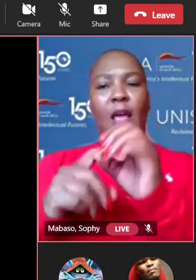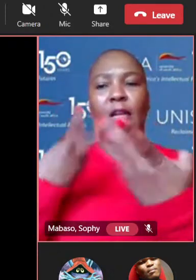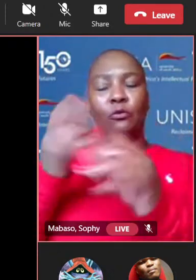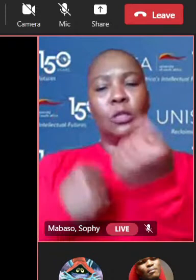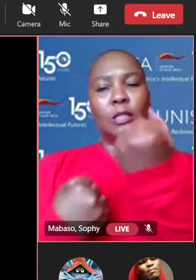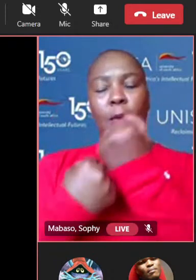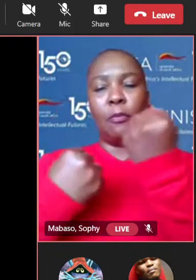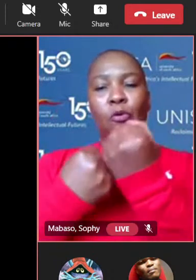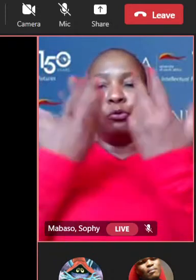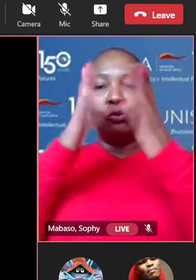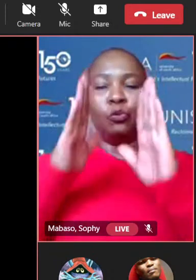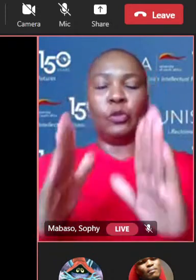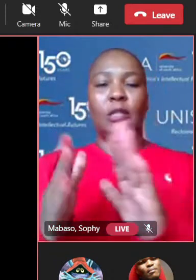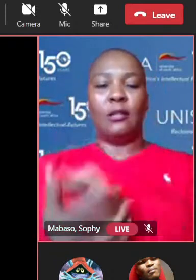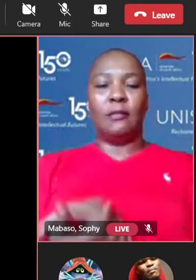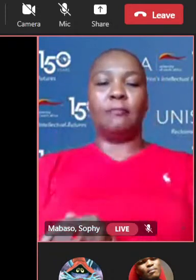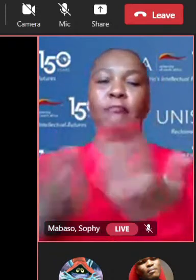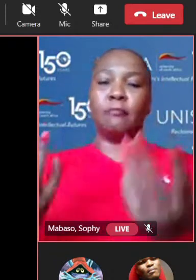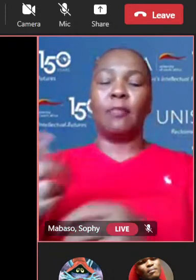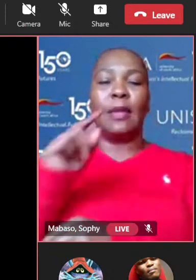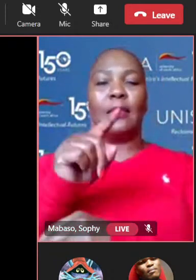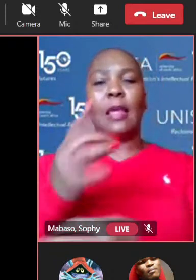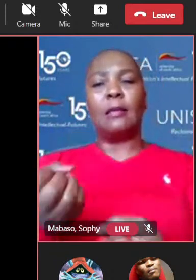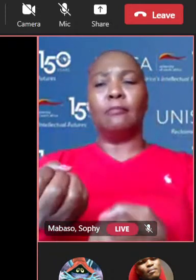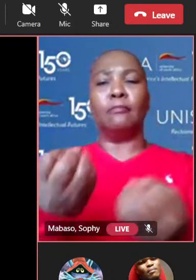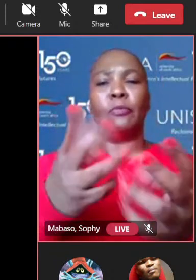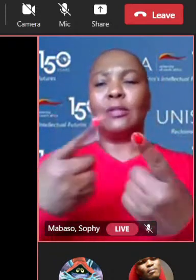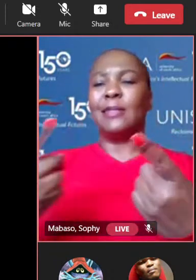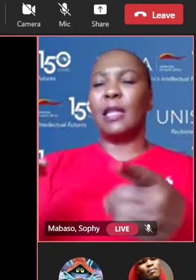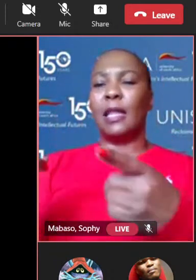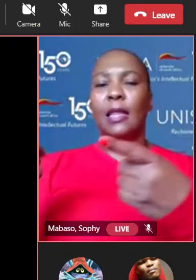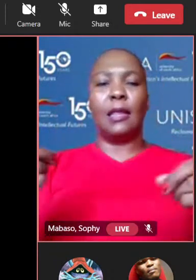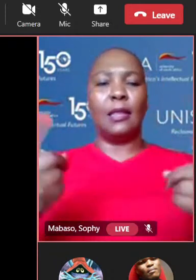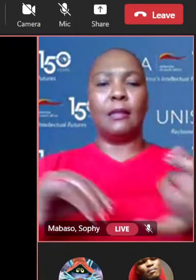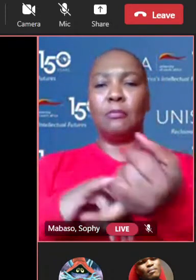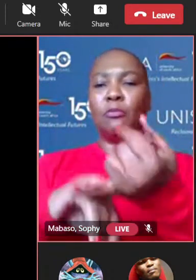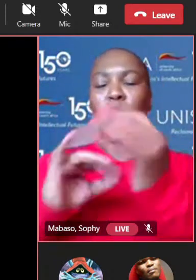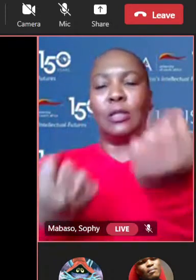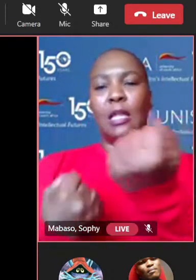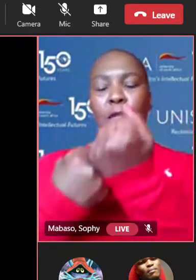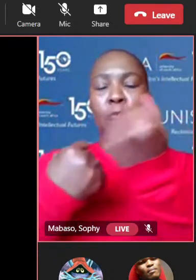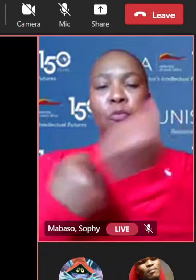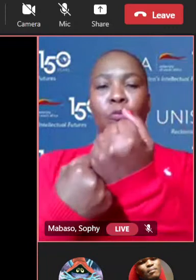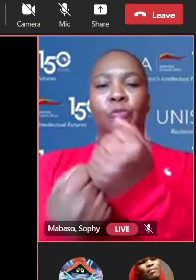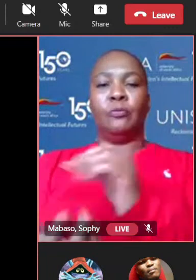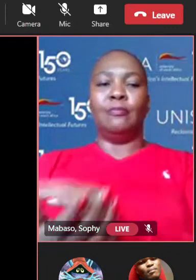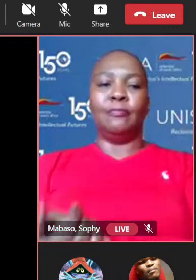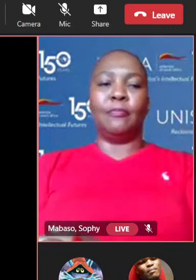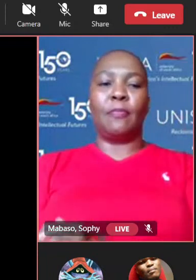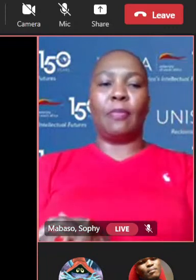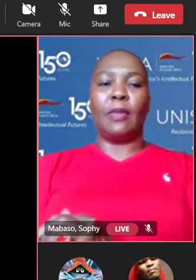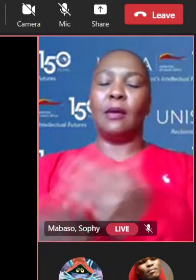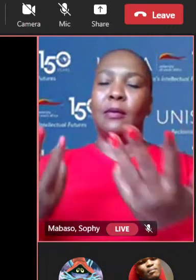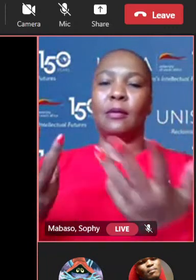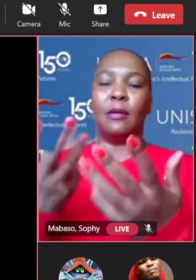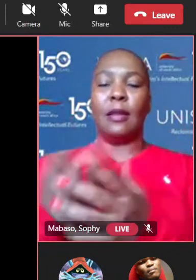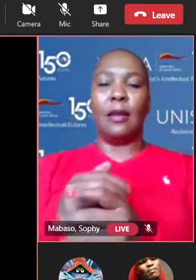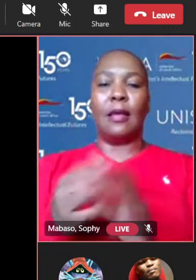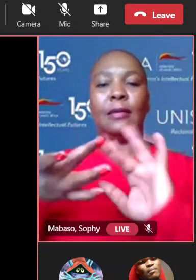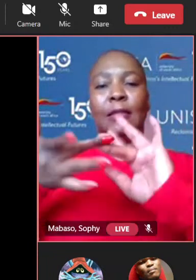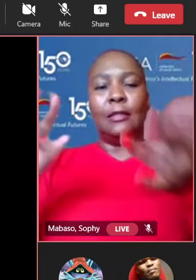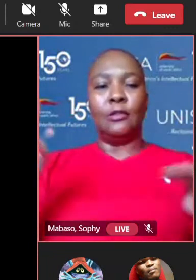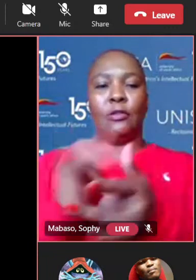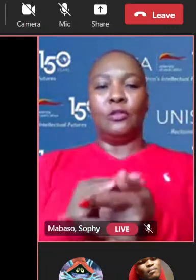and they given different modules that they will support you in. The e-tutor